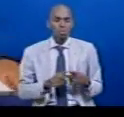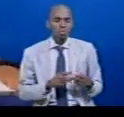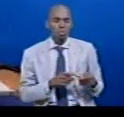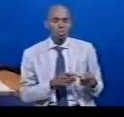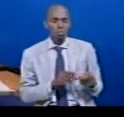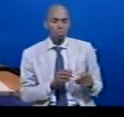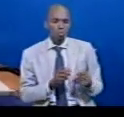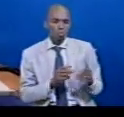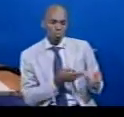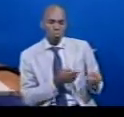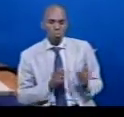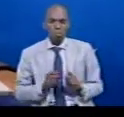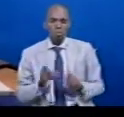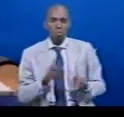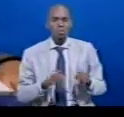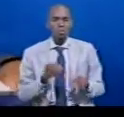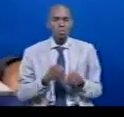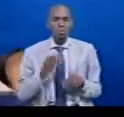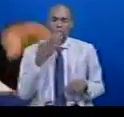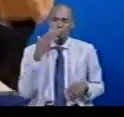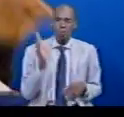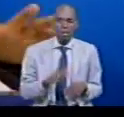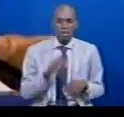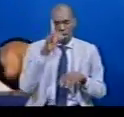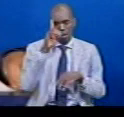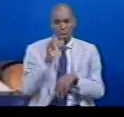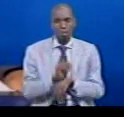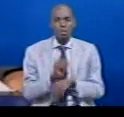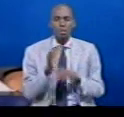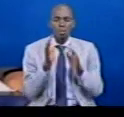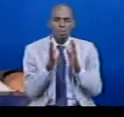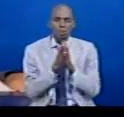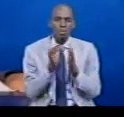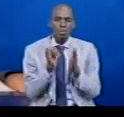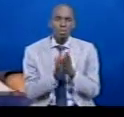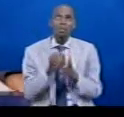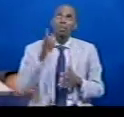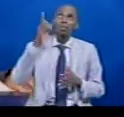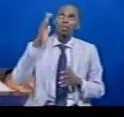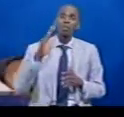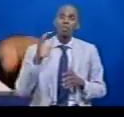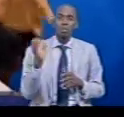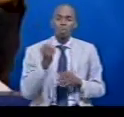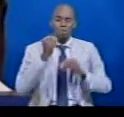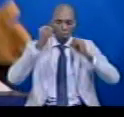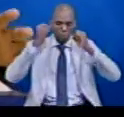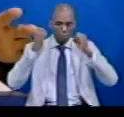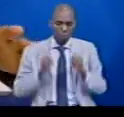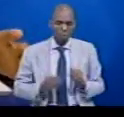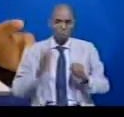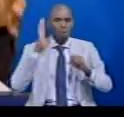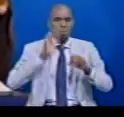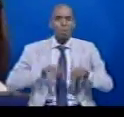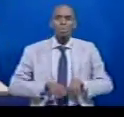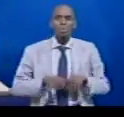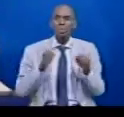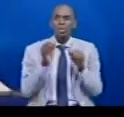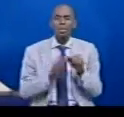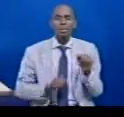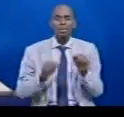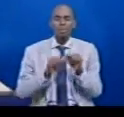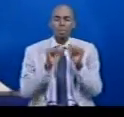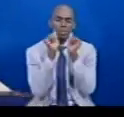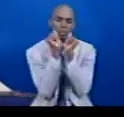demon and all. Let us pray that God's power will break all those captive